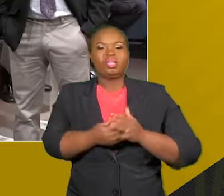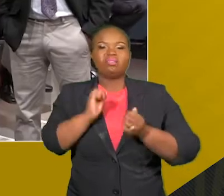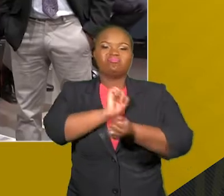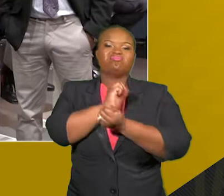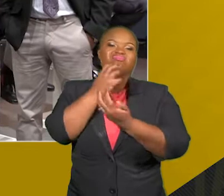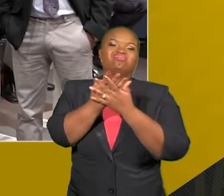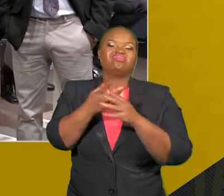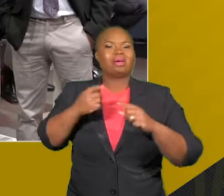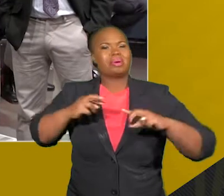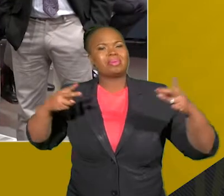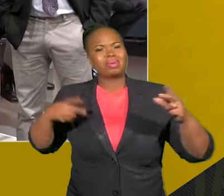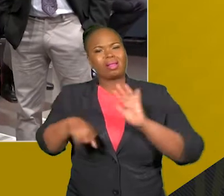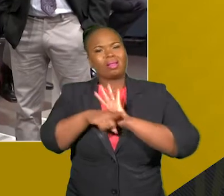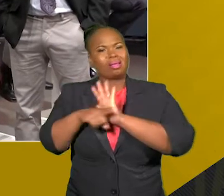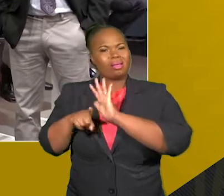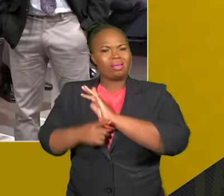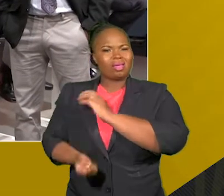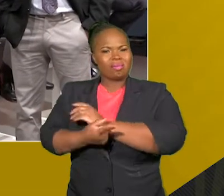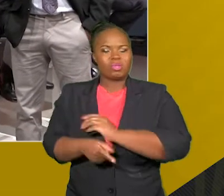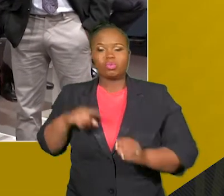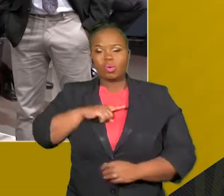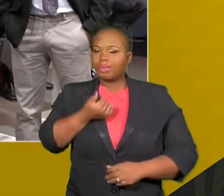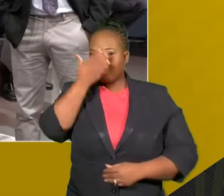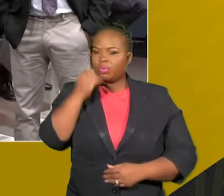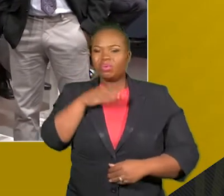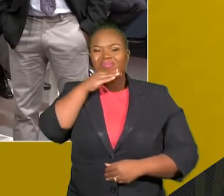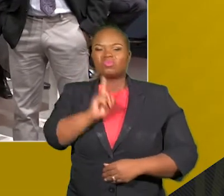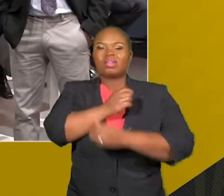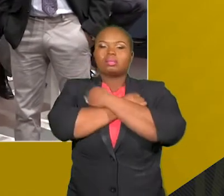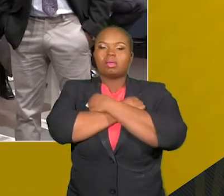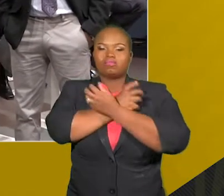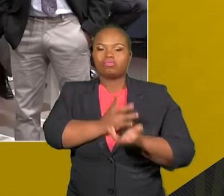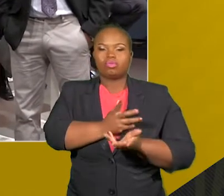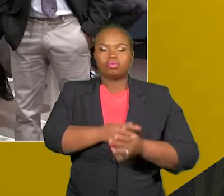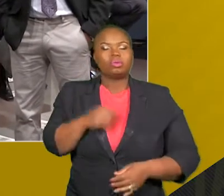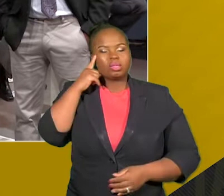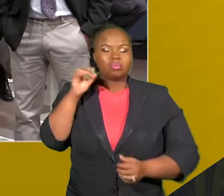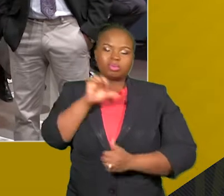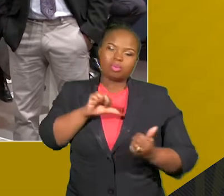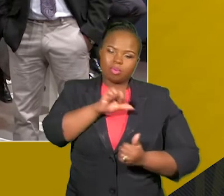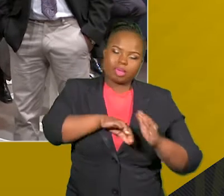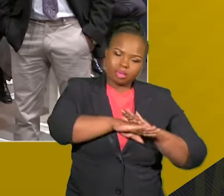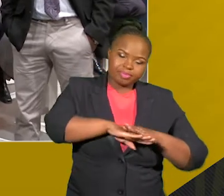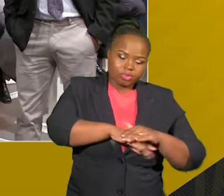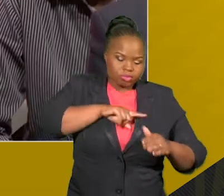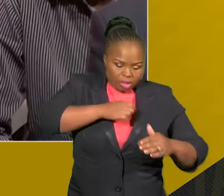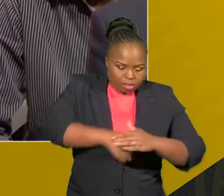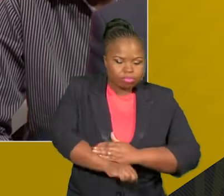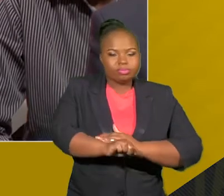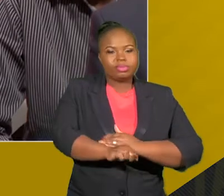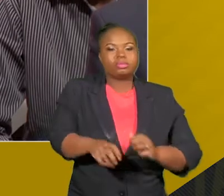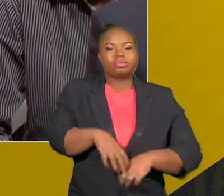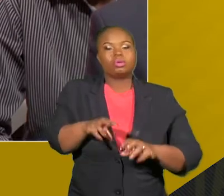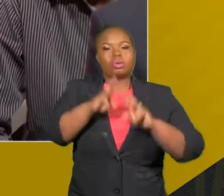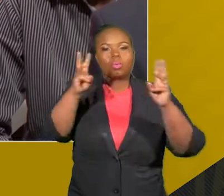negative connotations that lerato ona molfase. So the underlying factor is going back to basics. How belewa o belewa into a